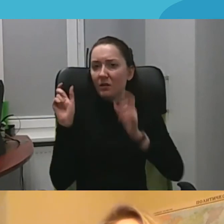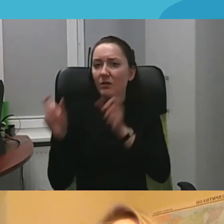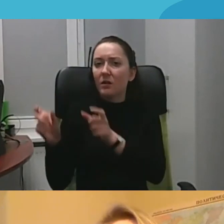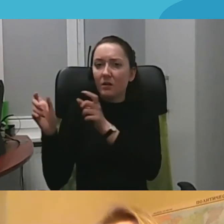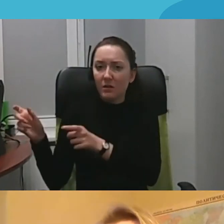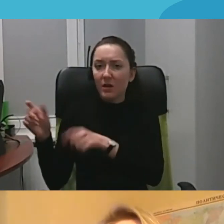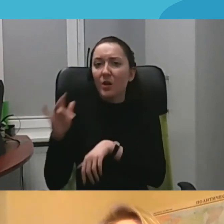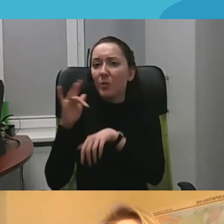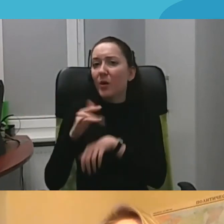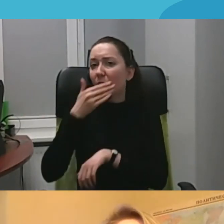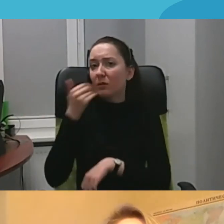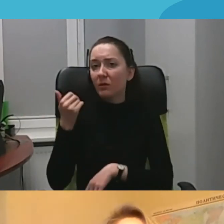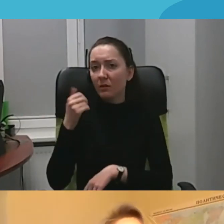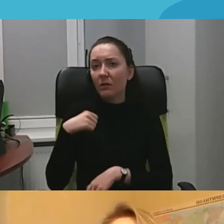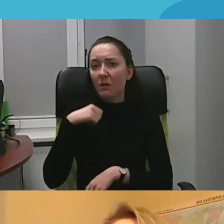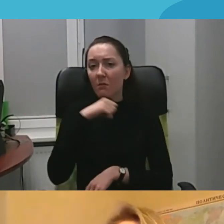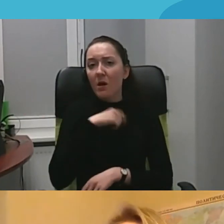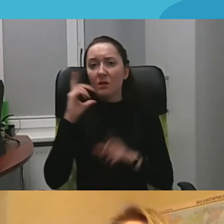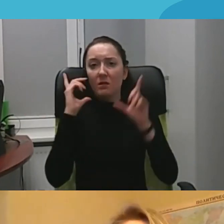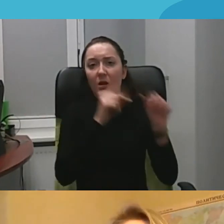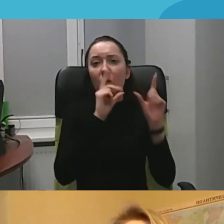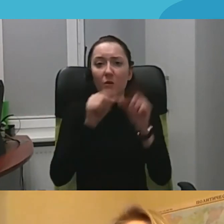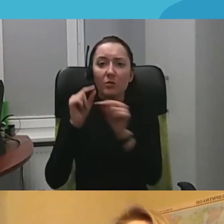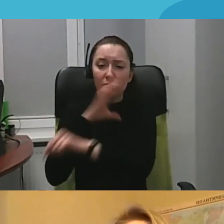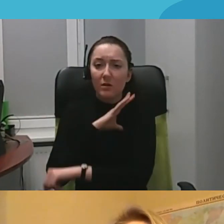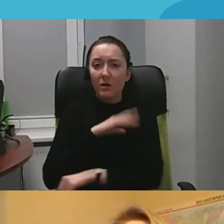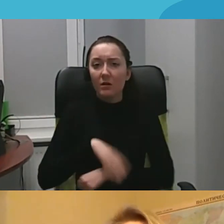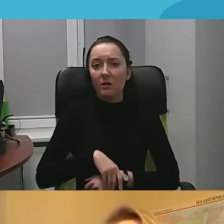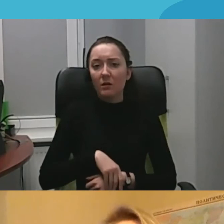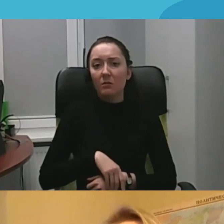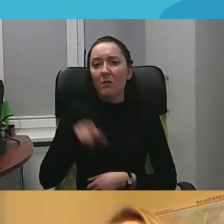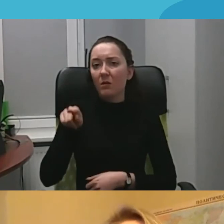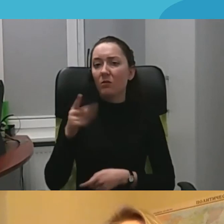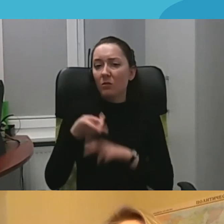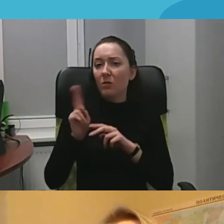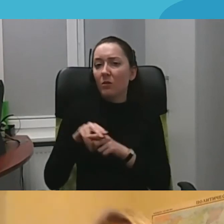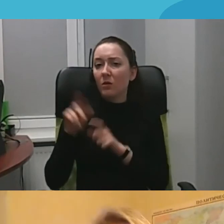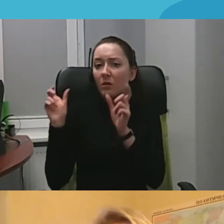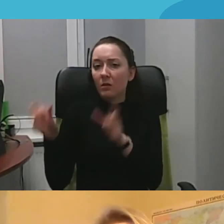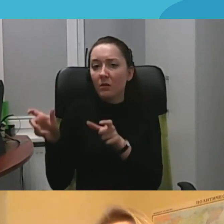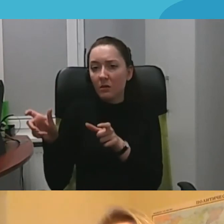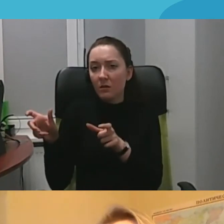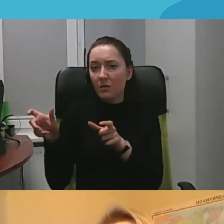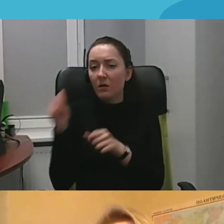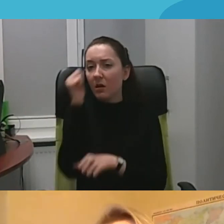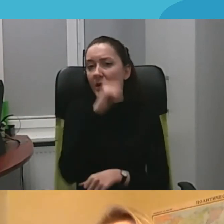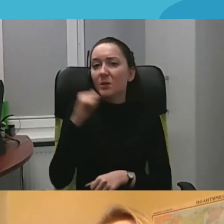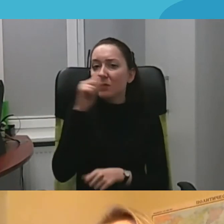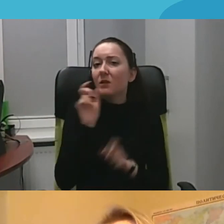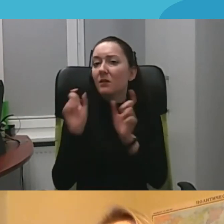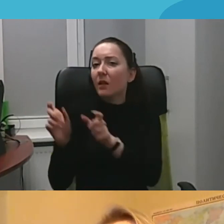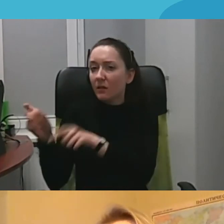Okay. But I mean, something like this. And again, still also these personal sanctions to some companies that is really